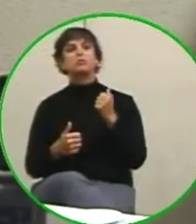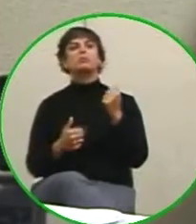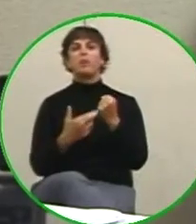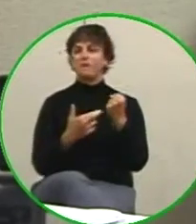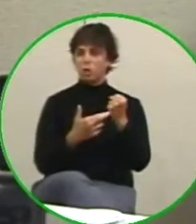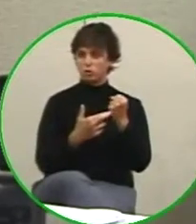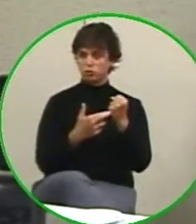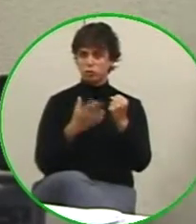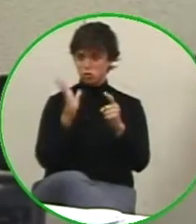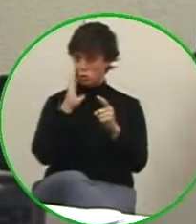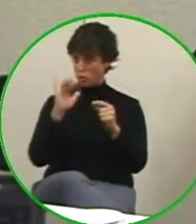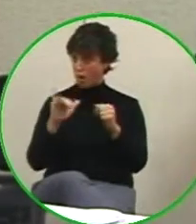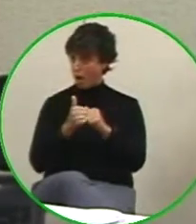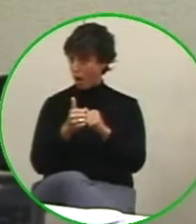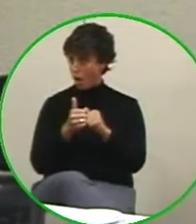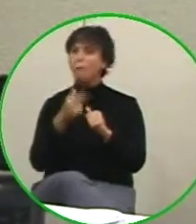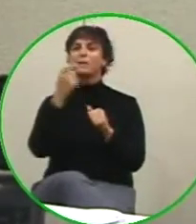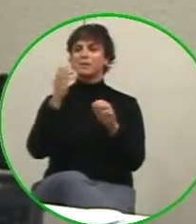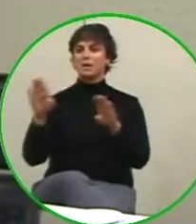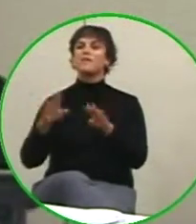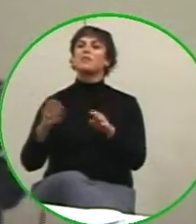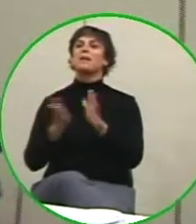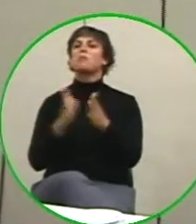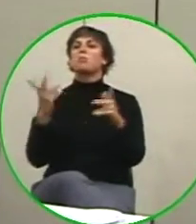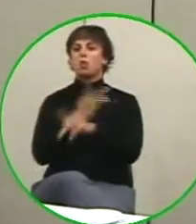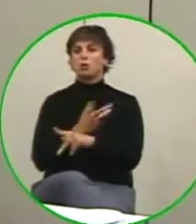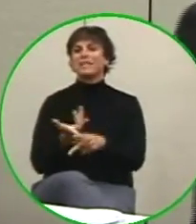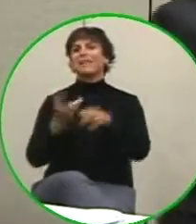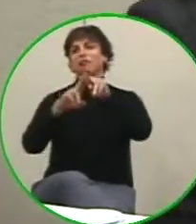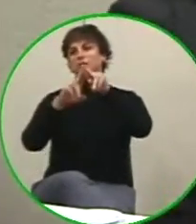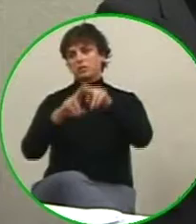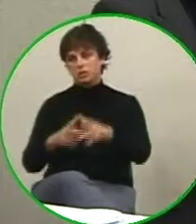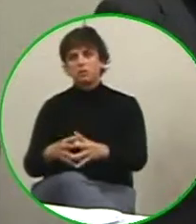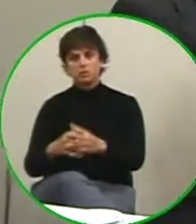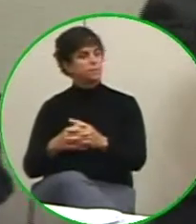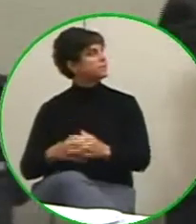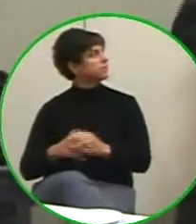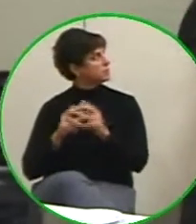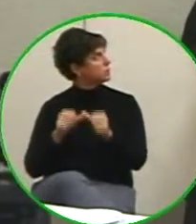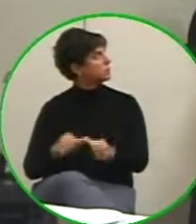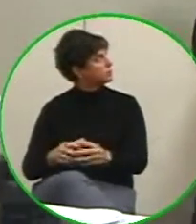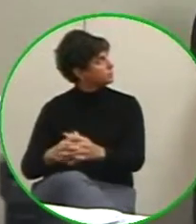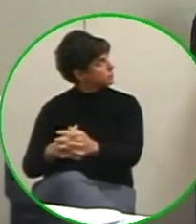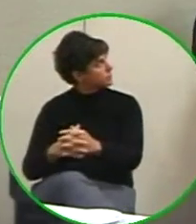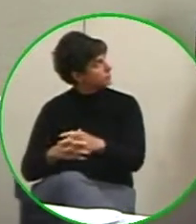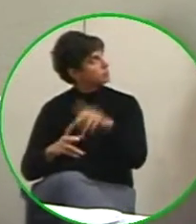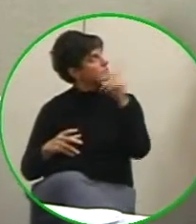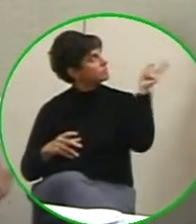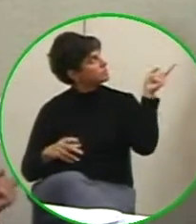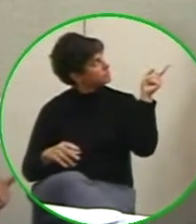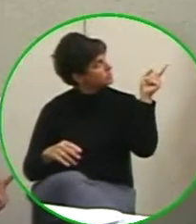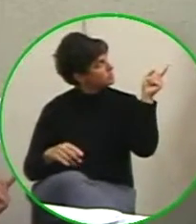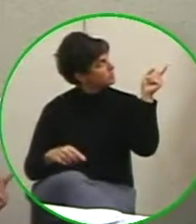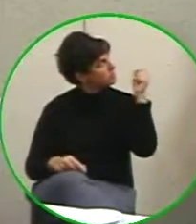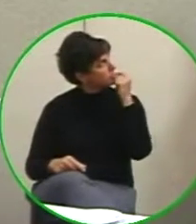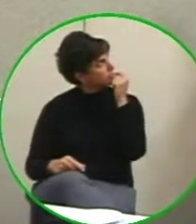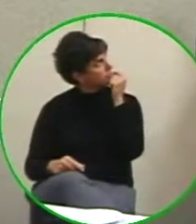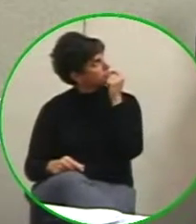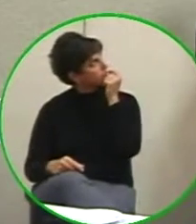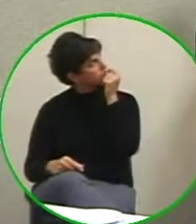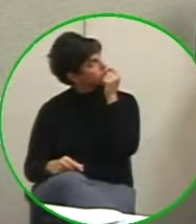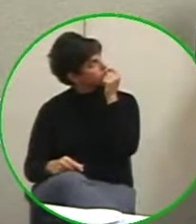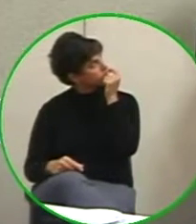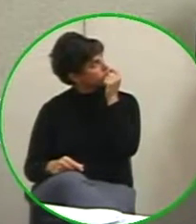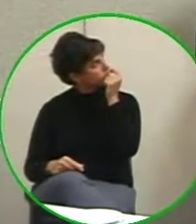You know that because the behavior got worse, it increased. Let's keep going. Wednesday, Todd continues his obnoxious behavior in class, but while he's